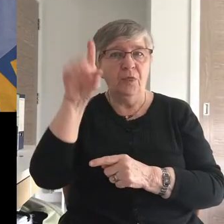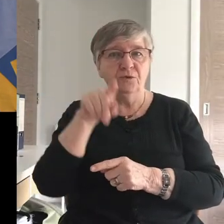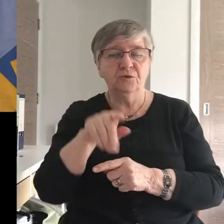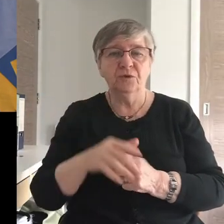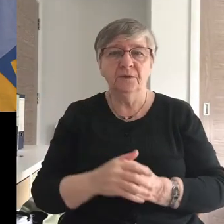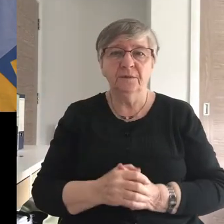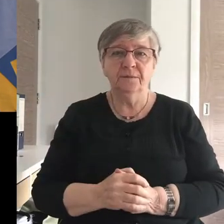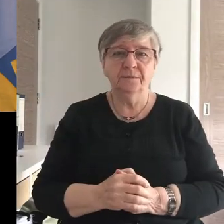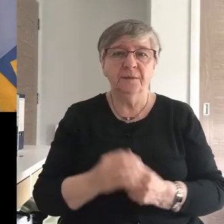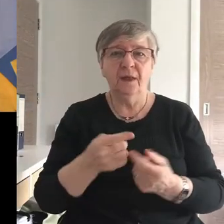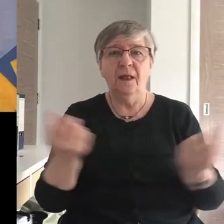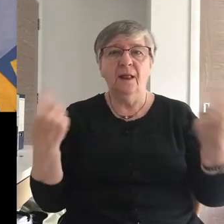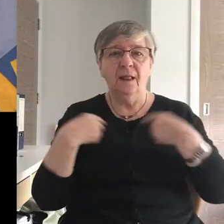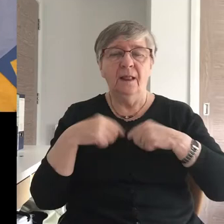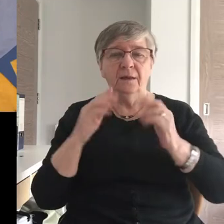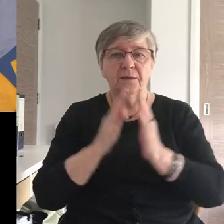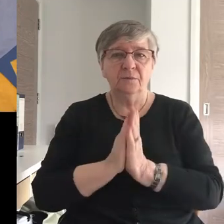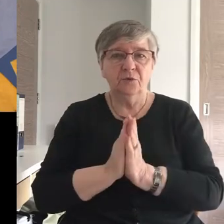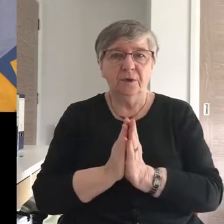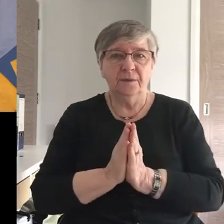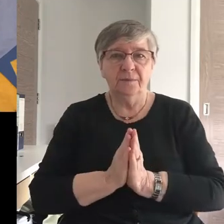us pray.